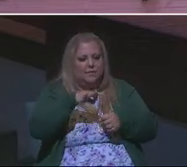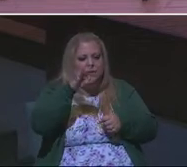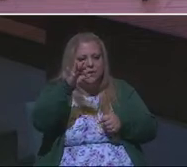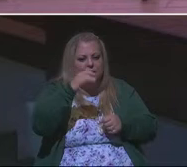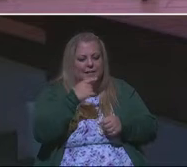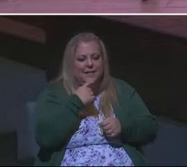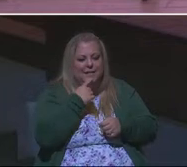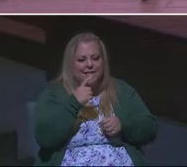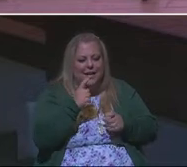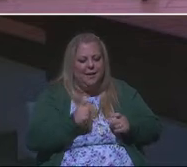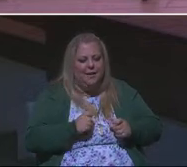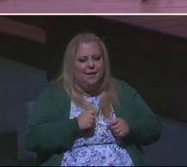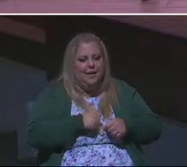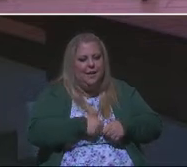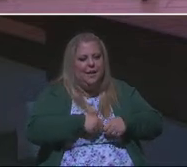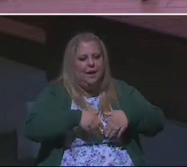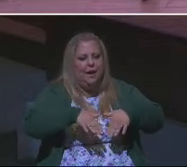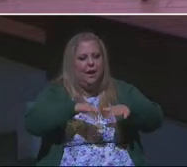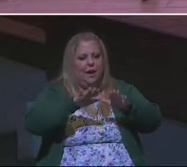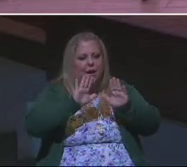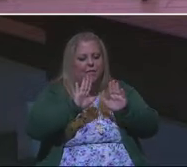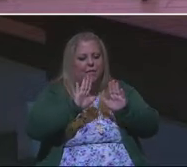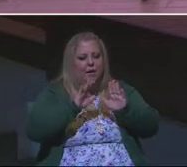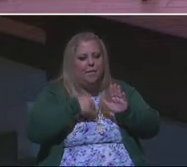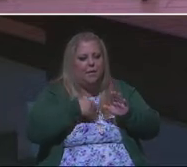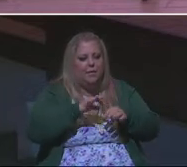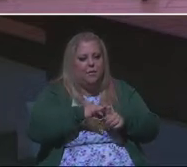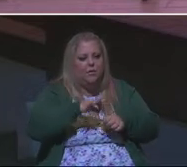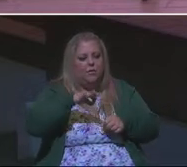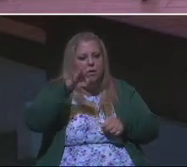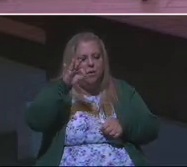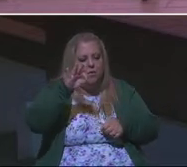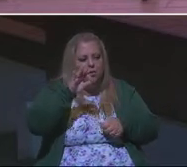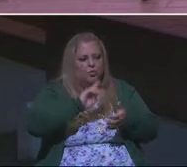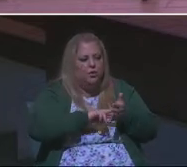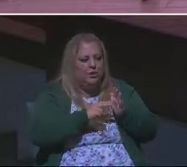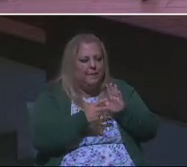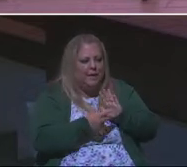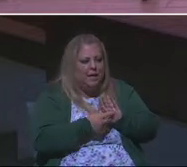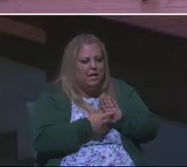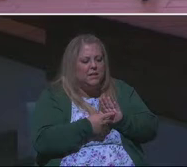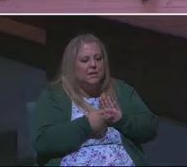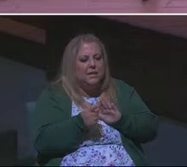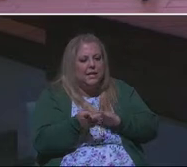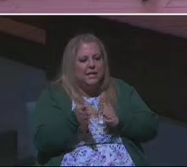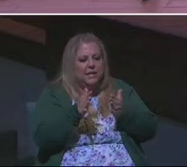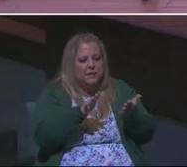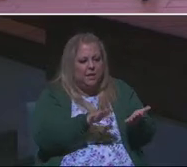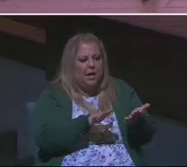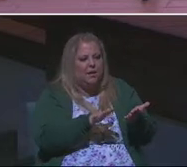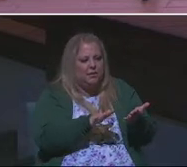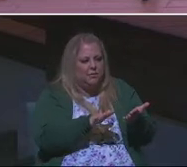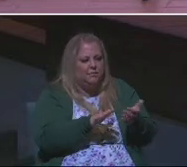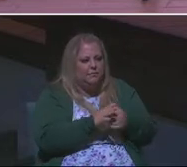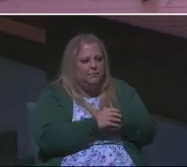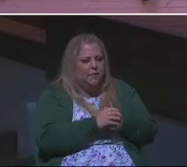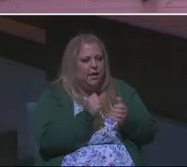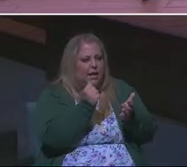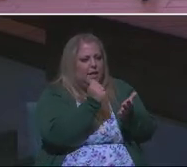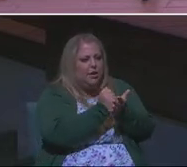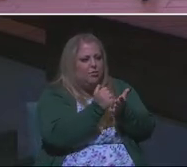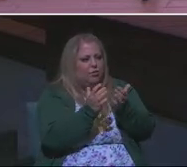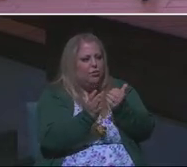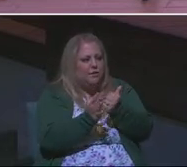he gave up the ghost, which means that he died, that he died. They